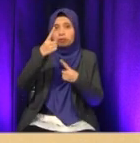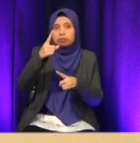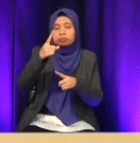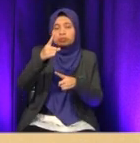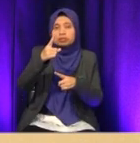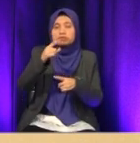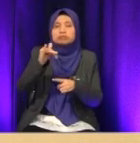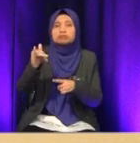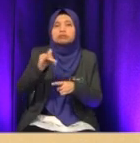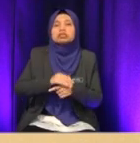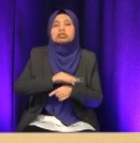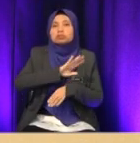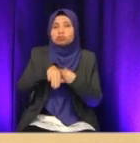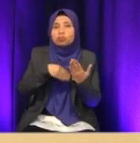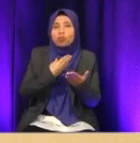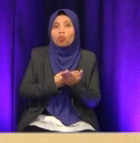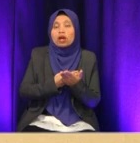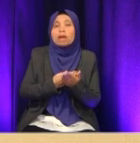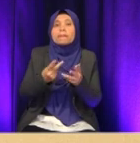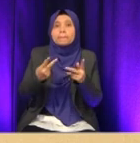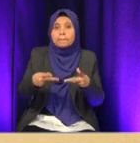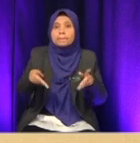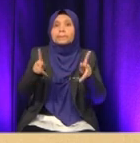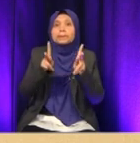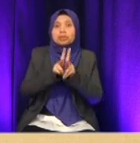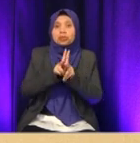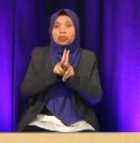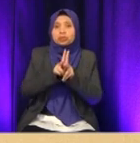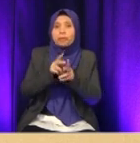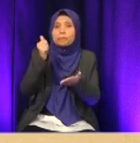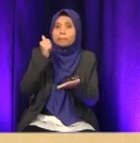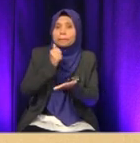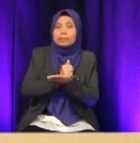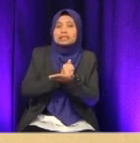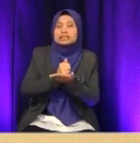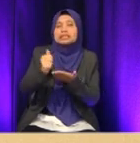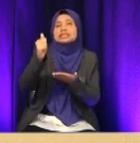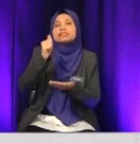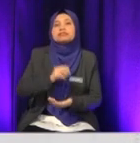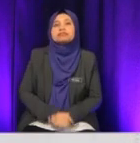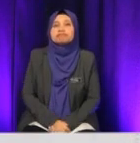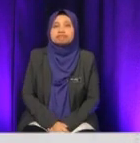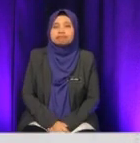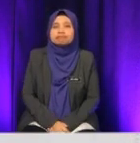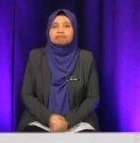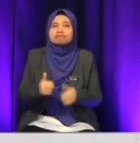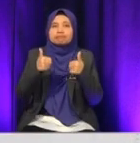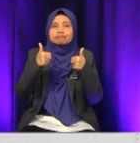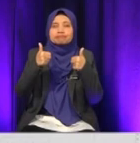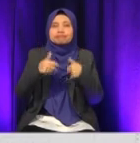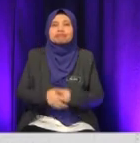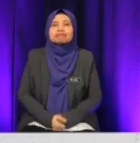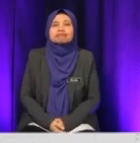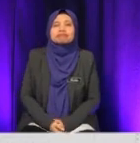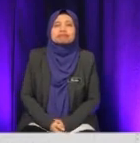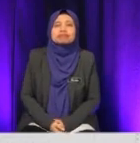everyone. Yeah, but everyone need to definitely pass a police check. Well done, Isma. Well good done, one.